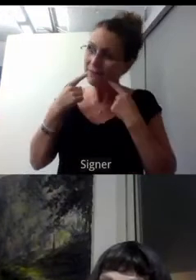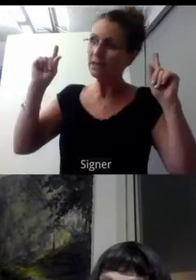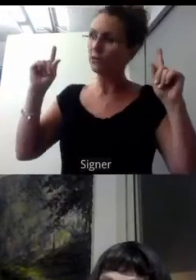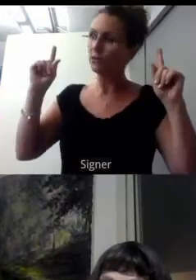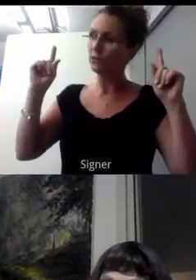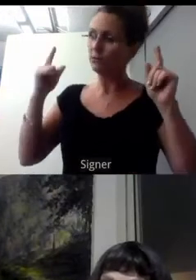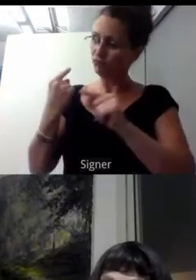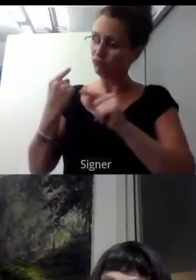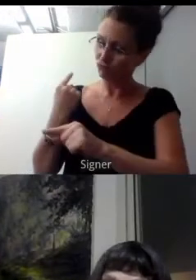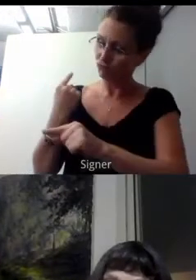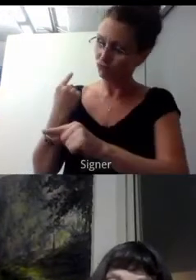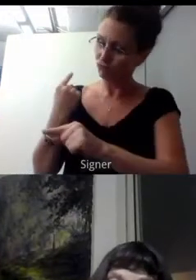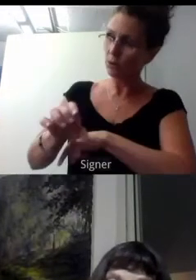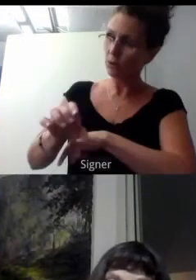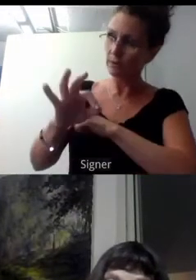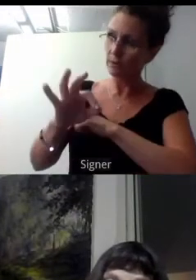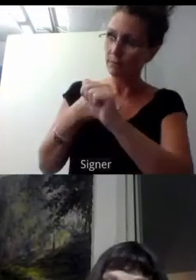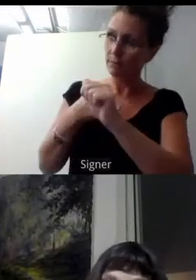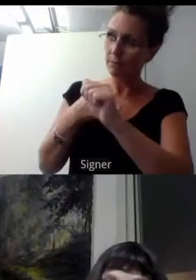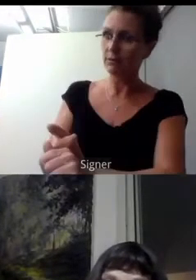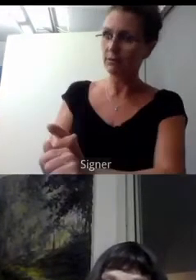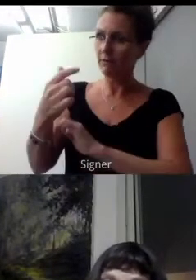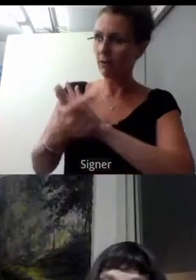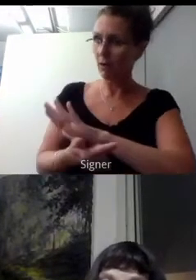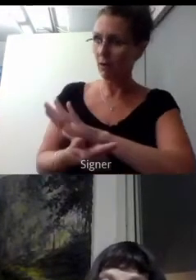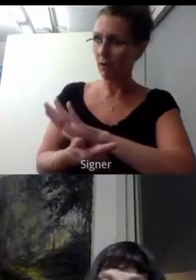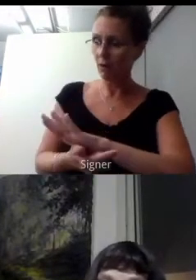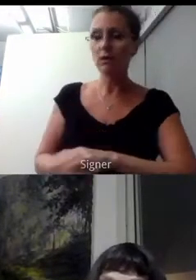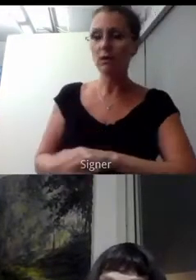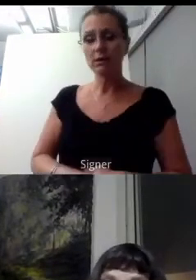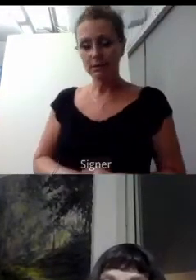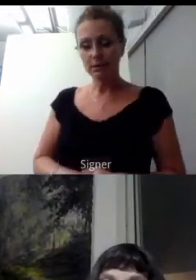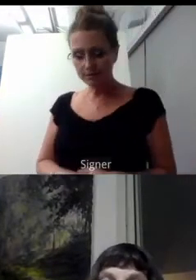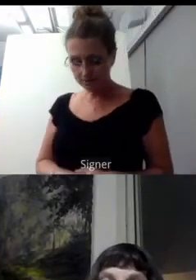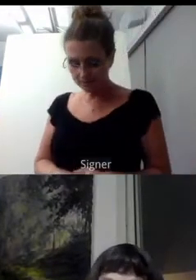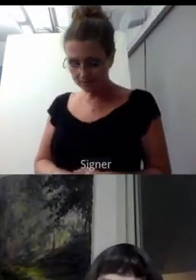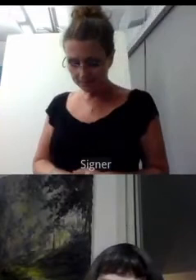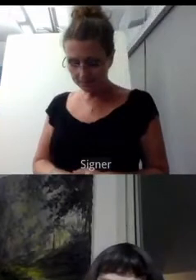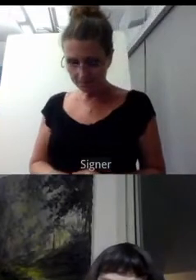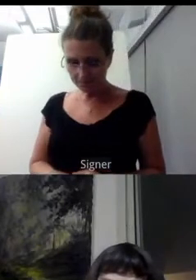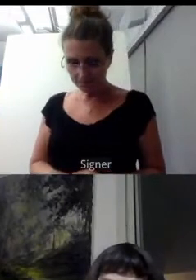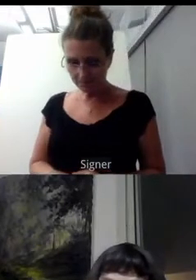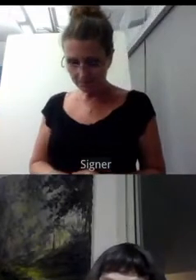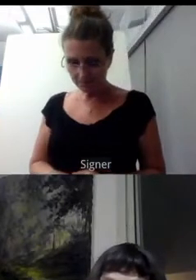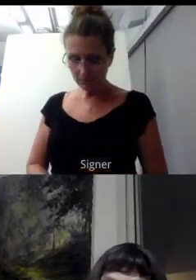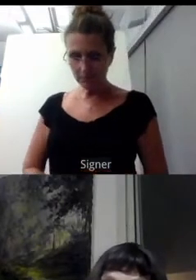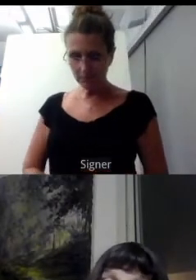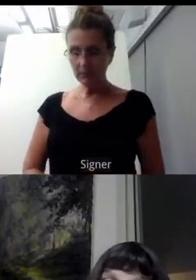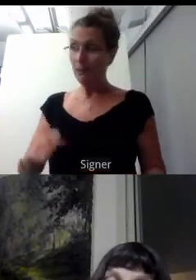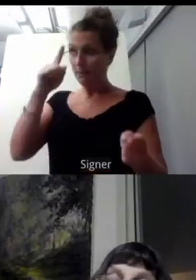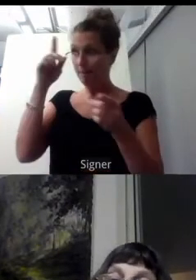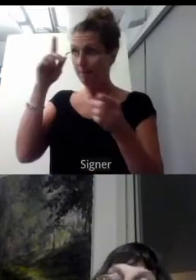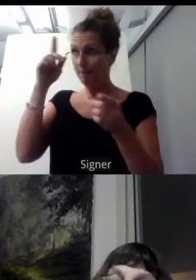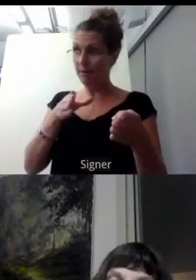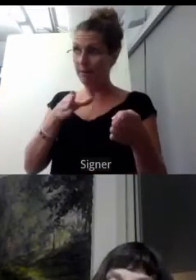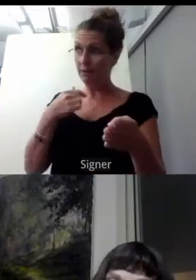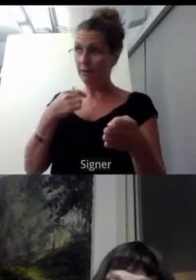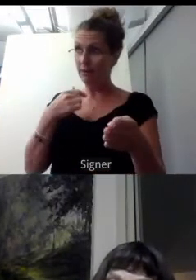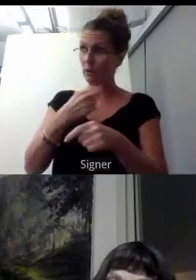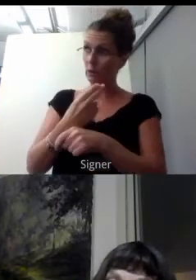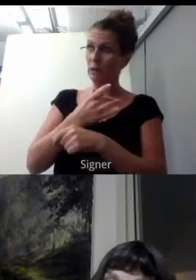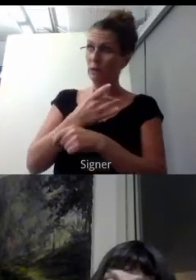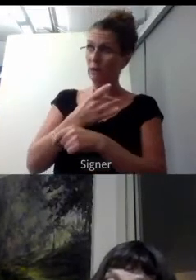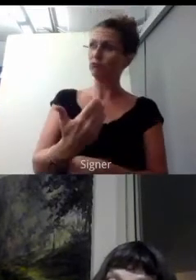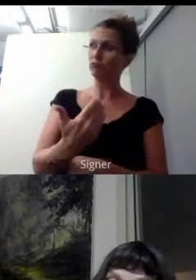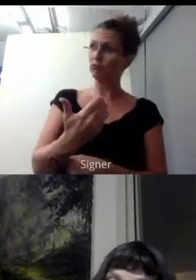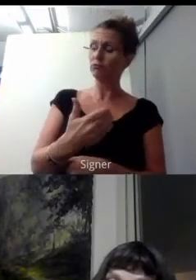I believe that the method we are using is a good one. The only element I would add